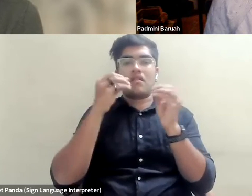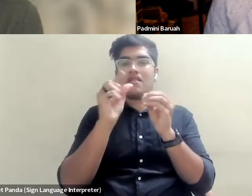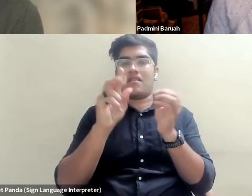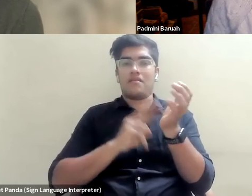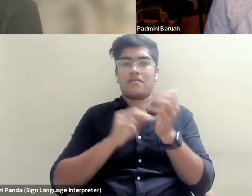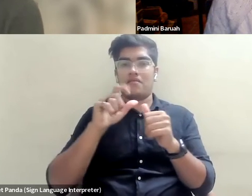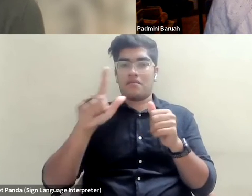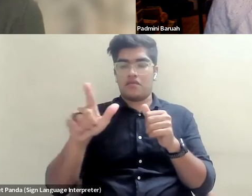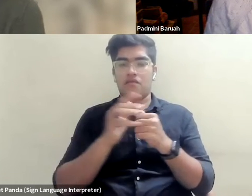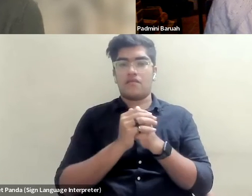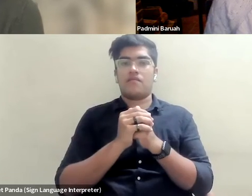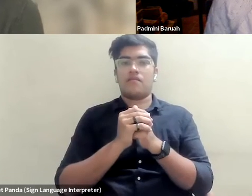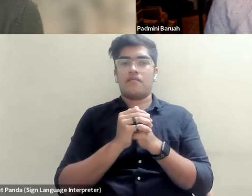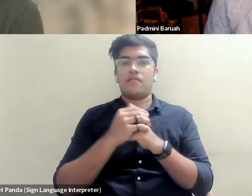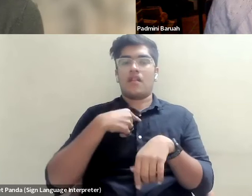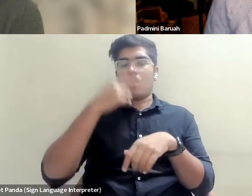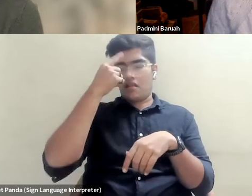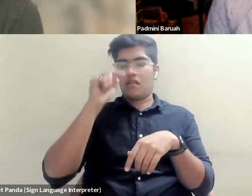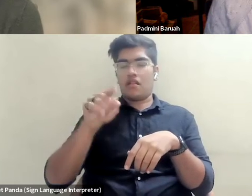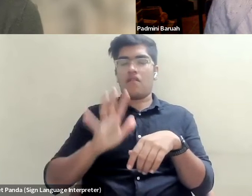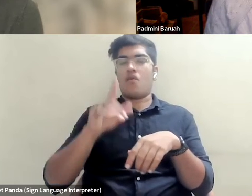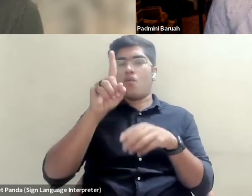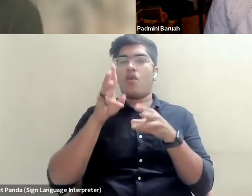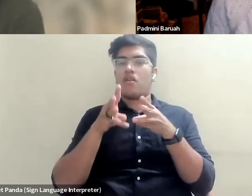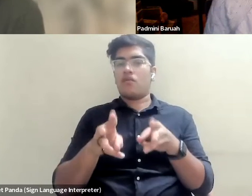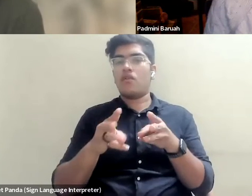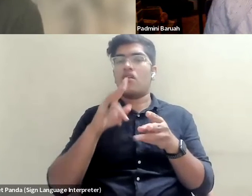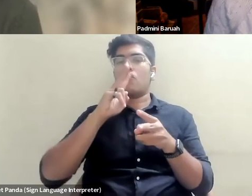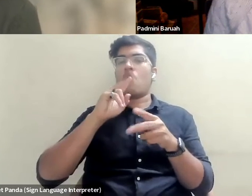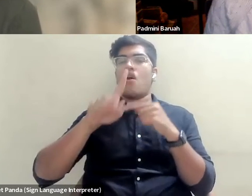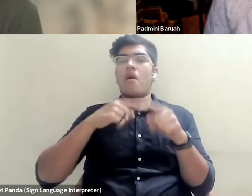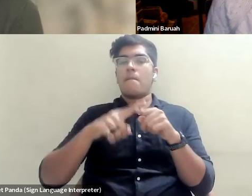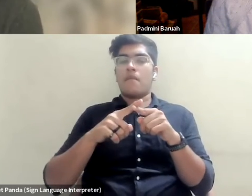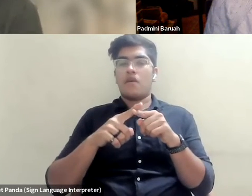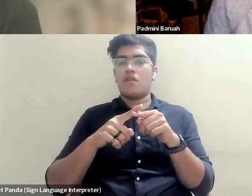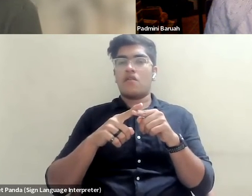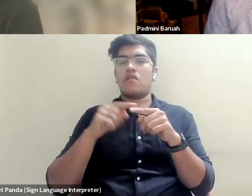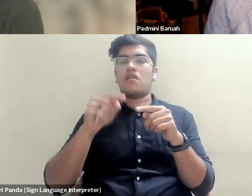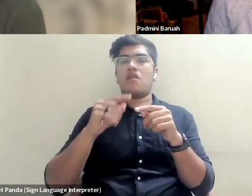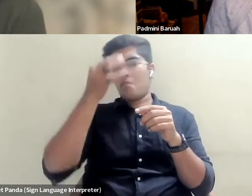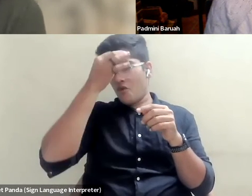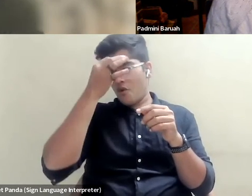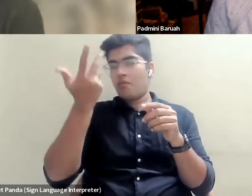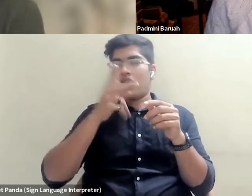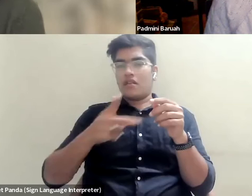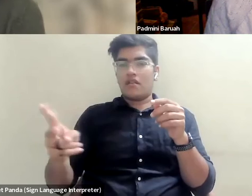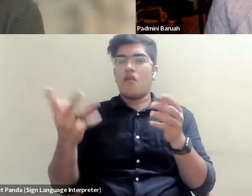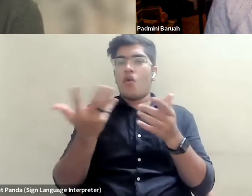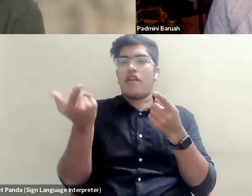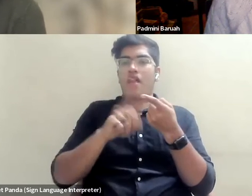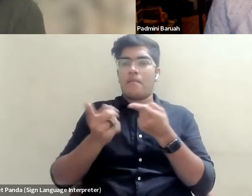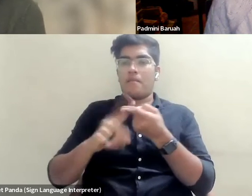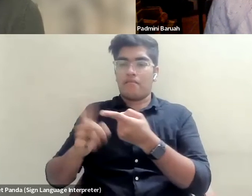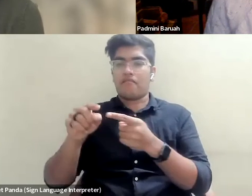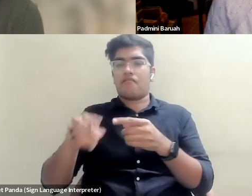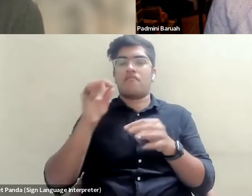think that's at least one way to kind of talk about issues related to the constitution, to citizenship, and what is happening in another part of the